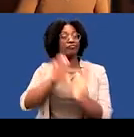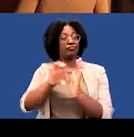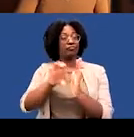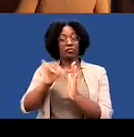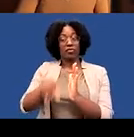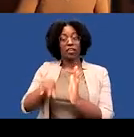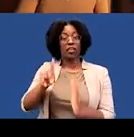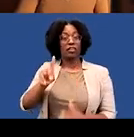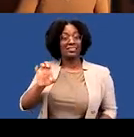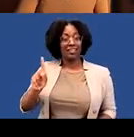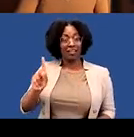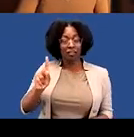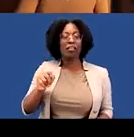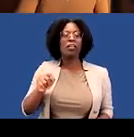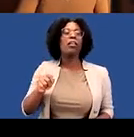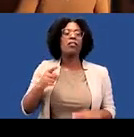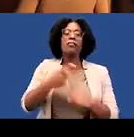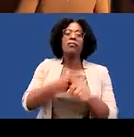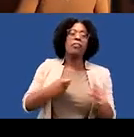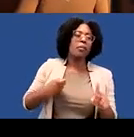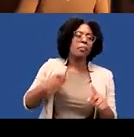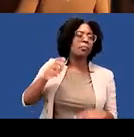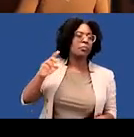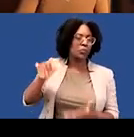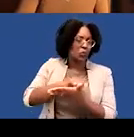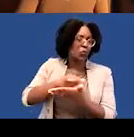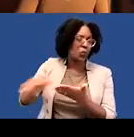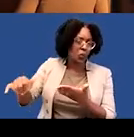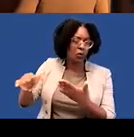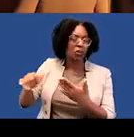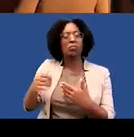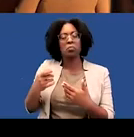York, and a lot of them are in Brooklyn as well.